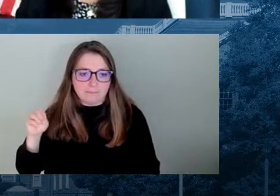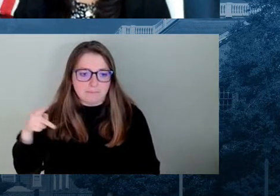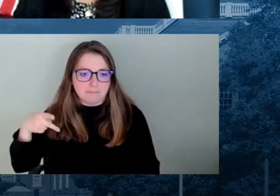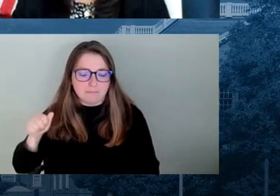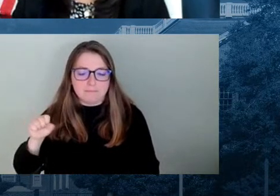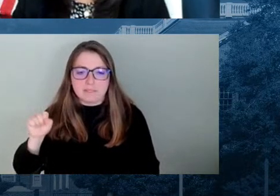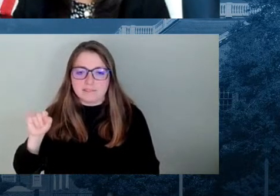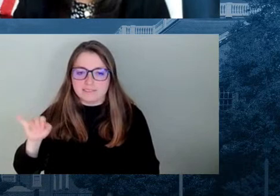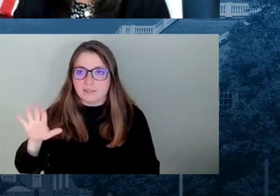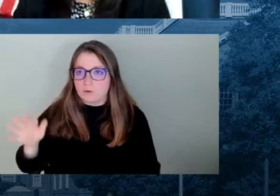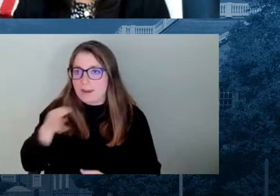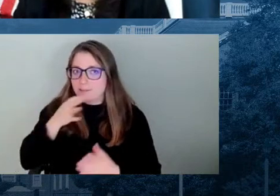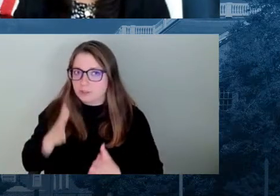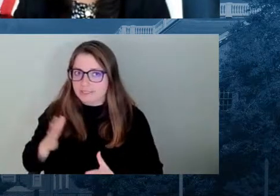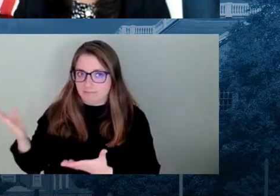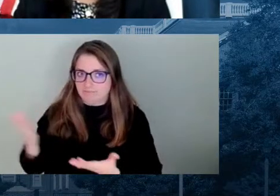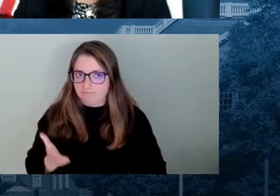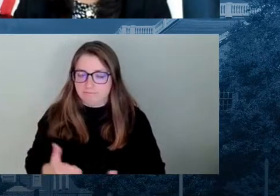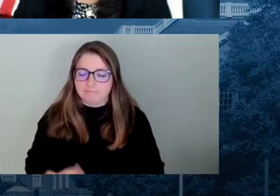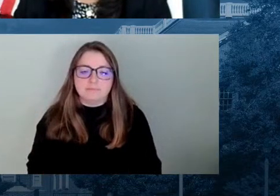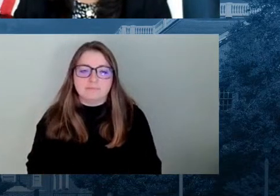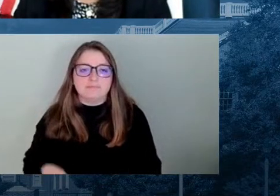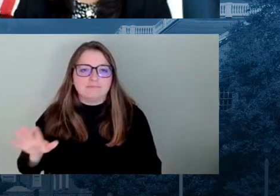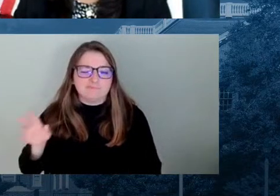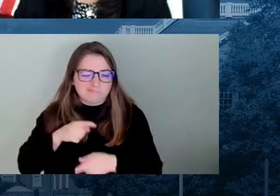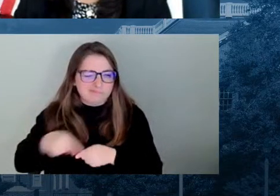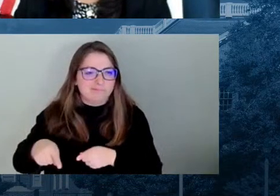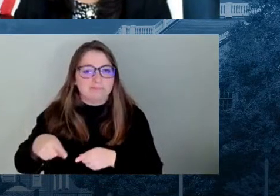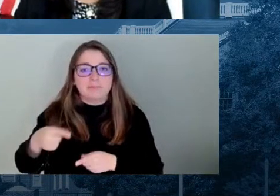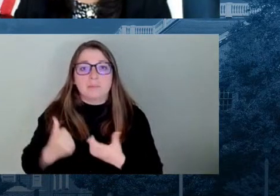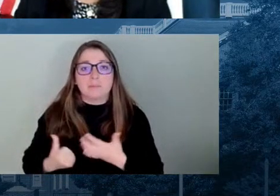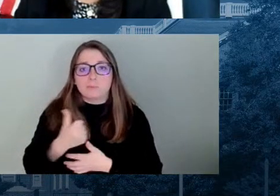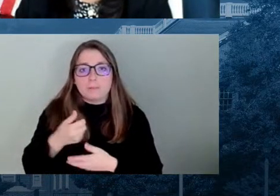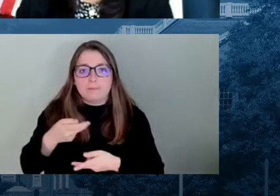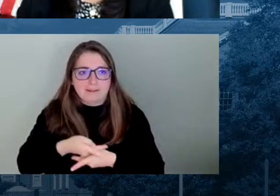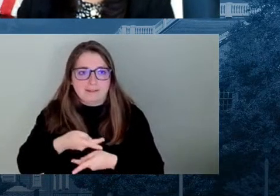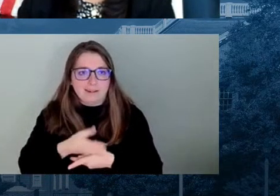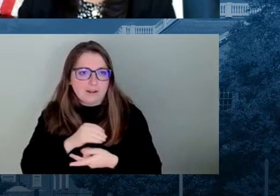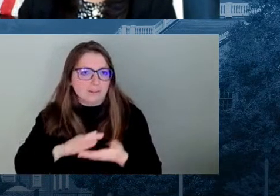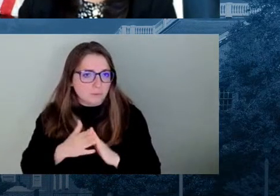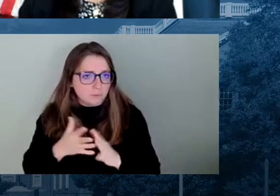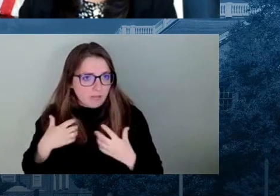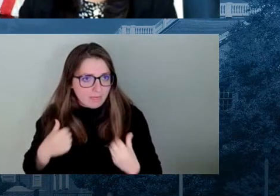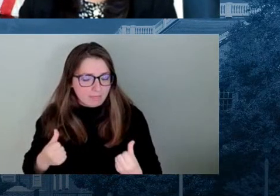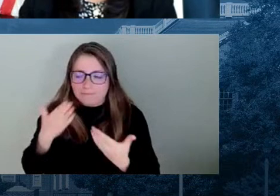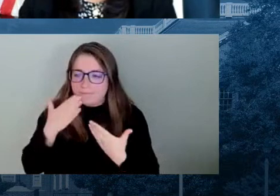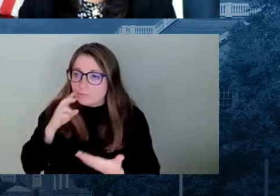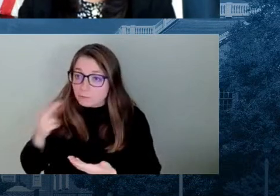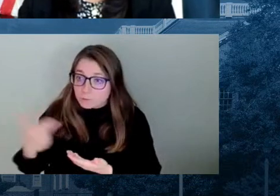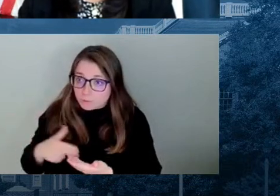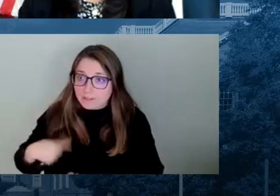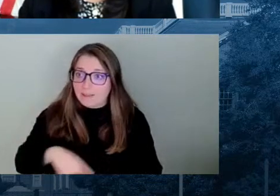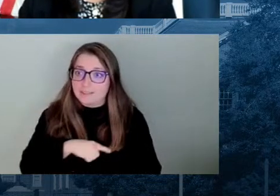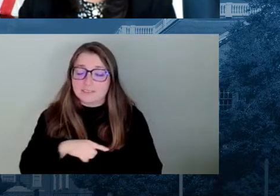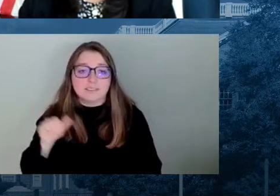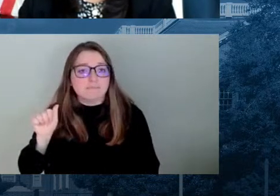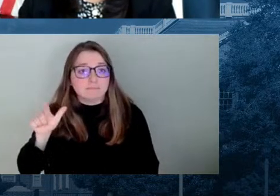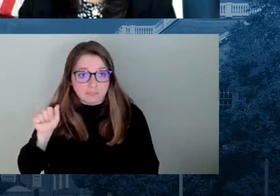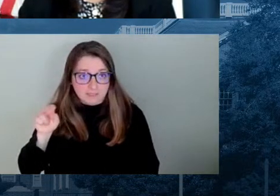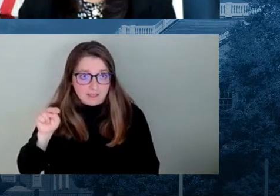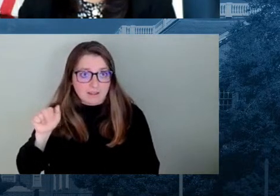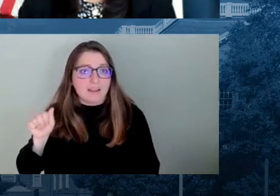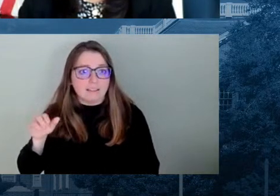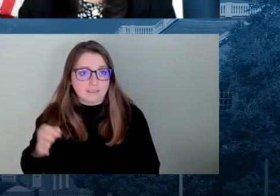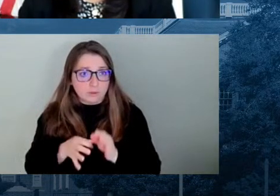expertise in primary care and community health. Thank you for joining us from Christiana Care. Alana is with us as